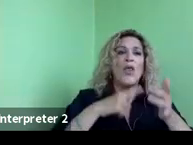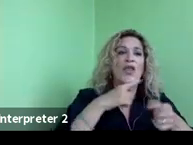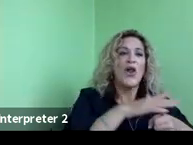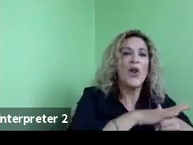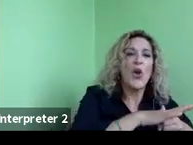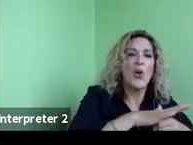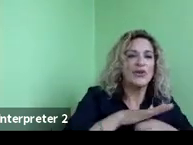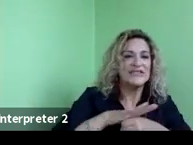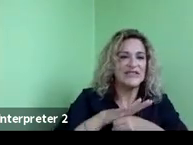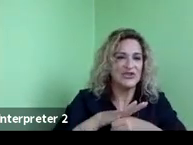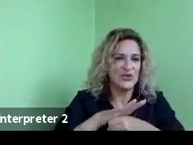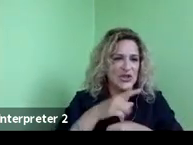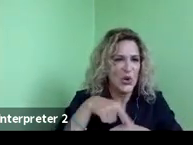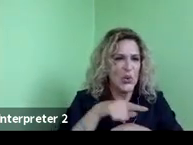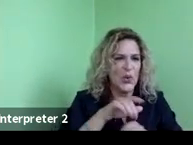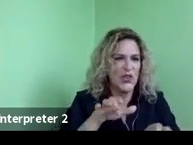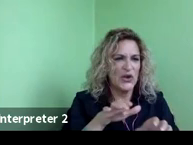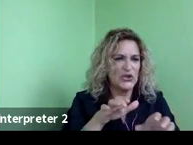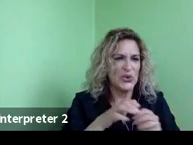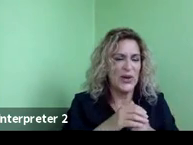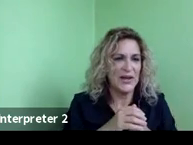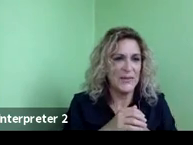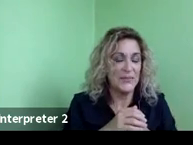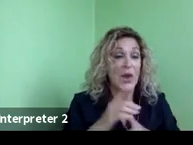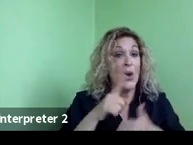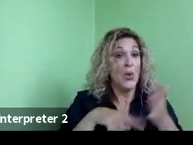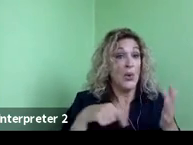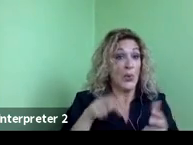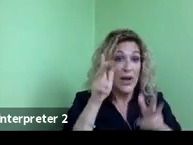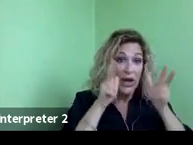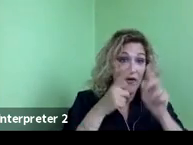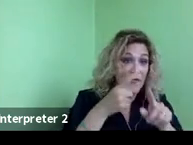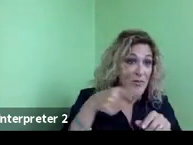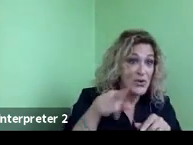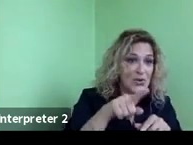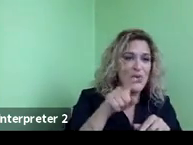we've learned from all of you is that you're really relying on a